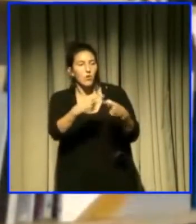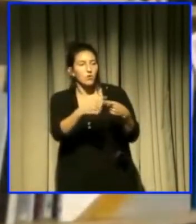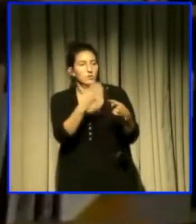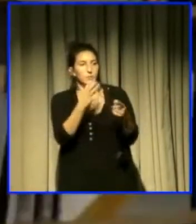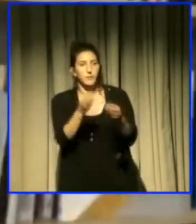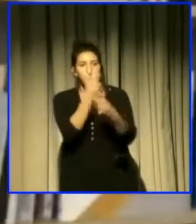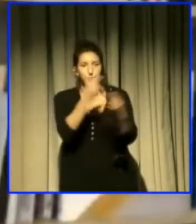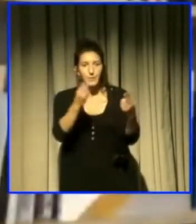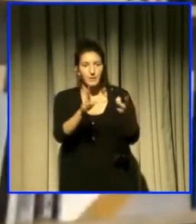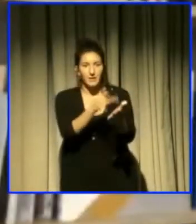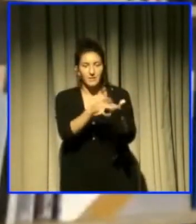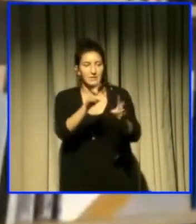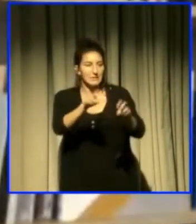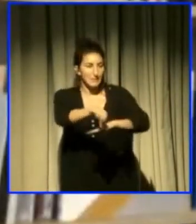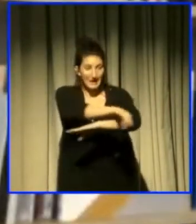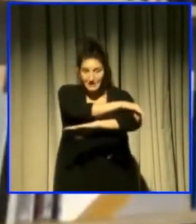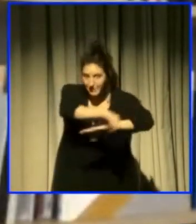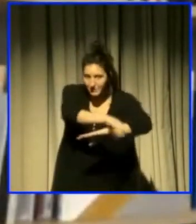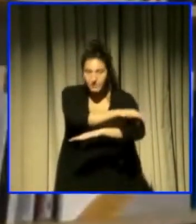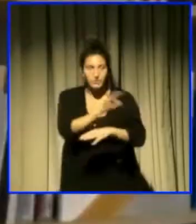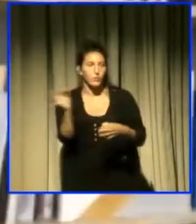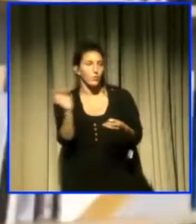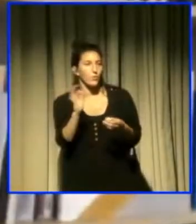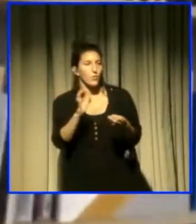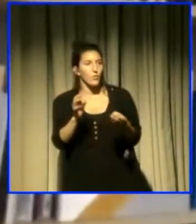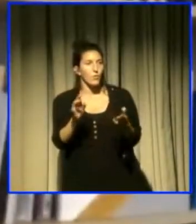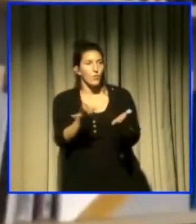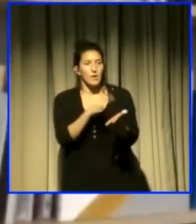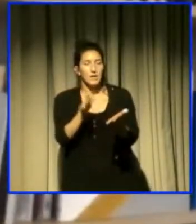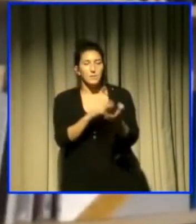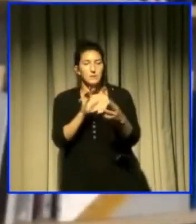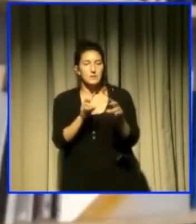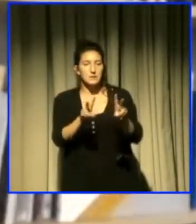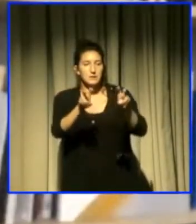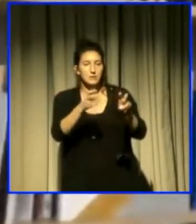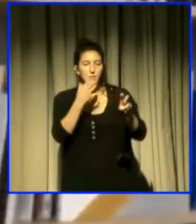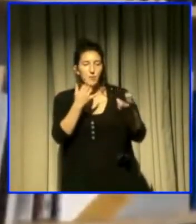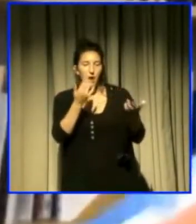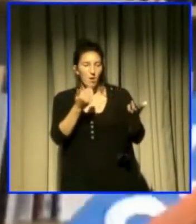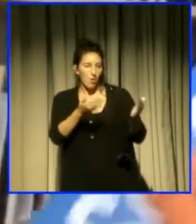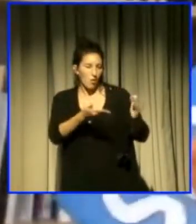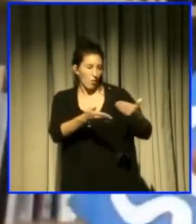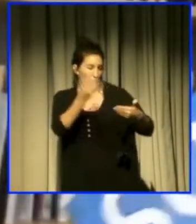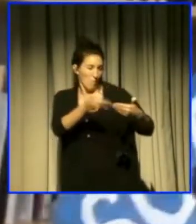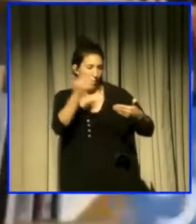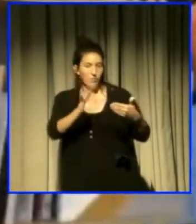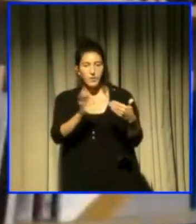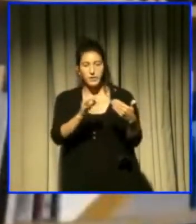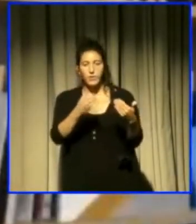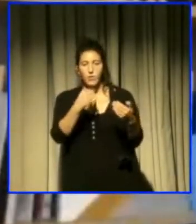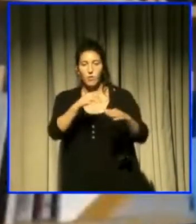more cultural-related magazines, to very edgy, kind of weird, out there,